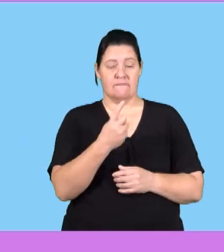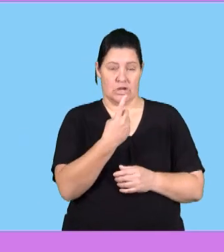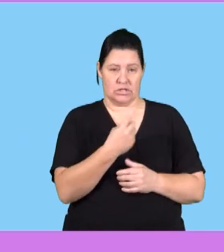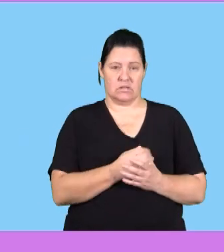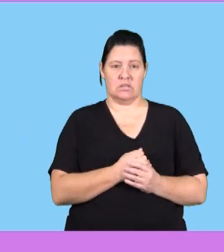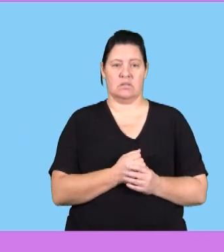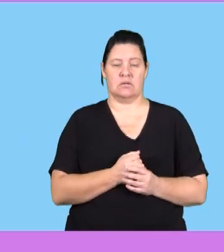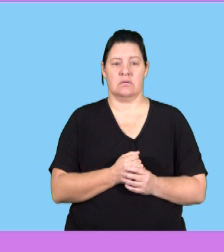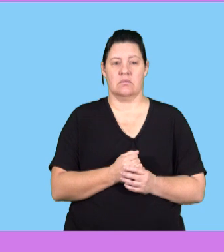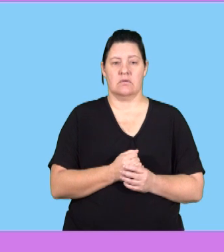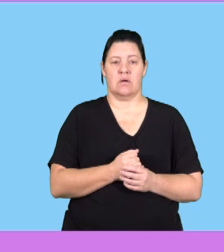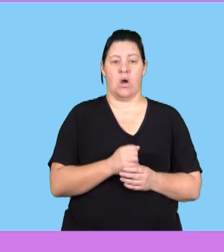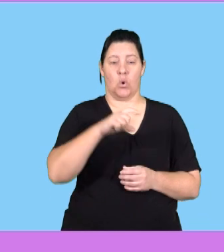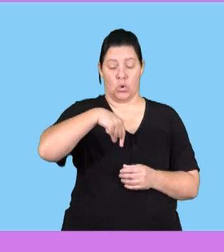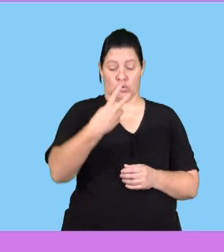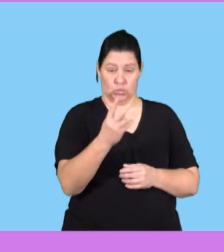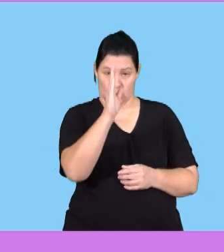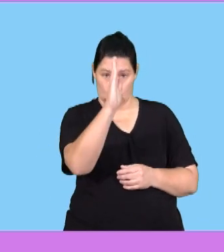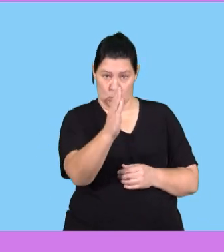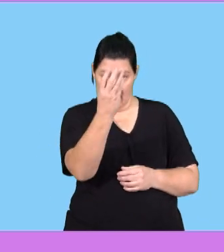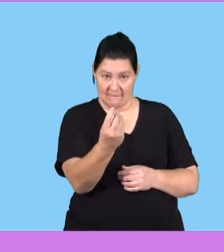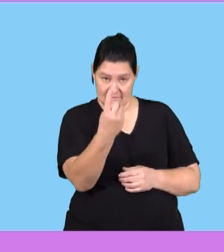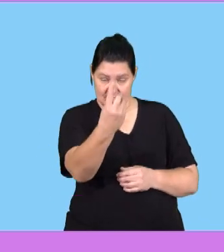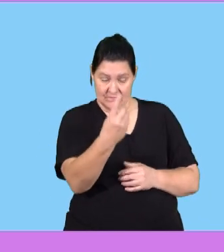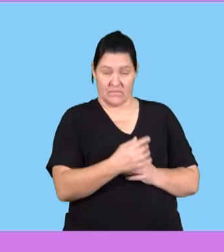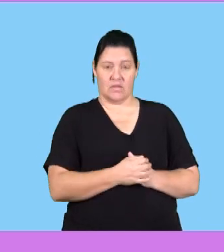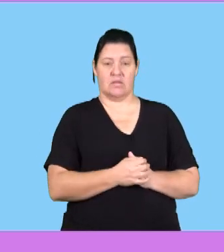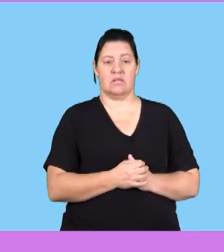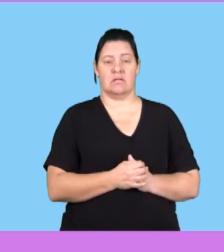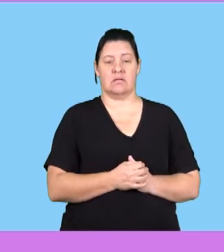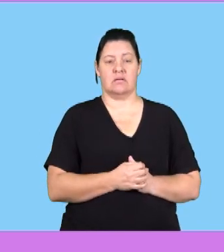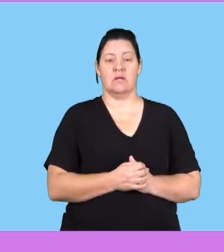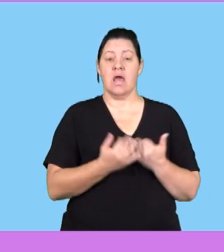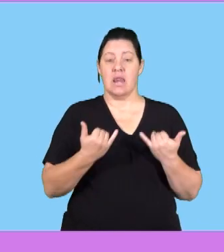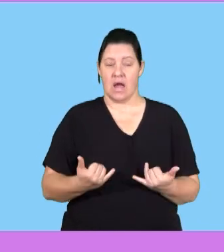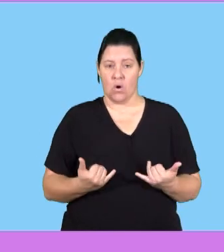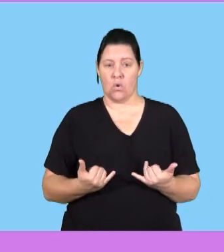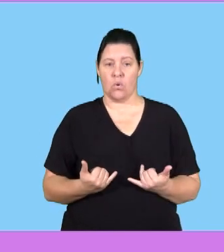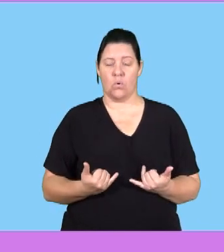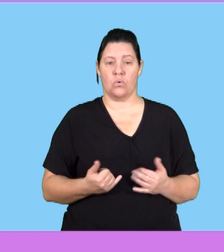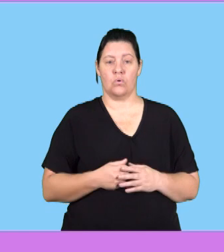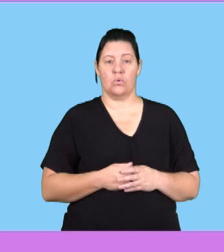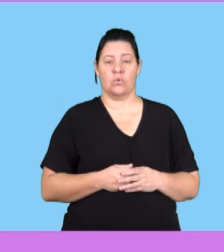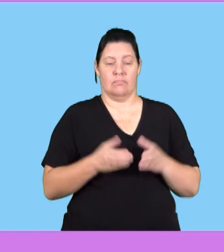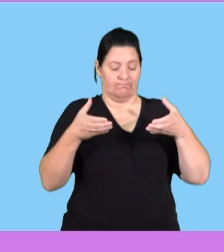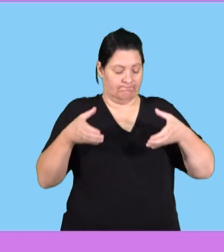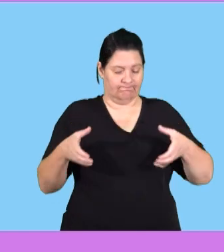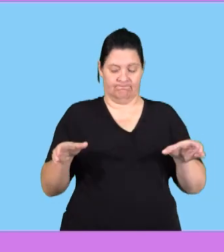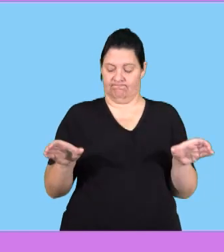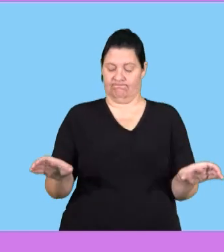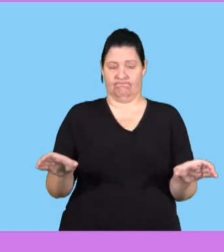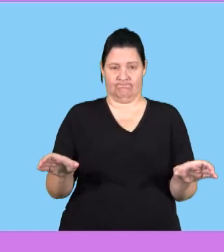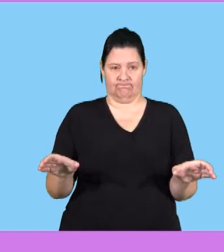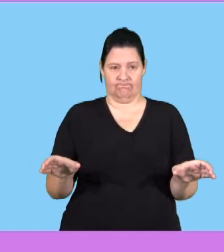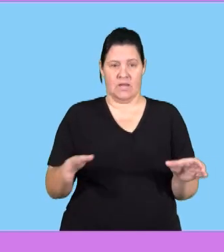I determine quartile 2, which is the middle number. Now I divided my data set into 2